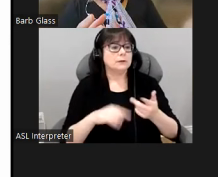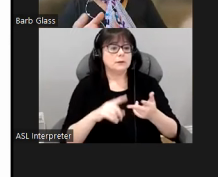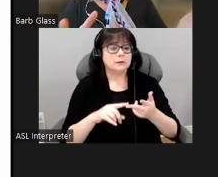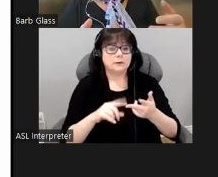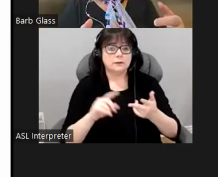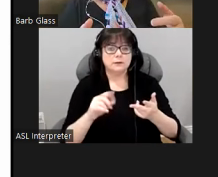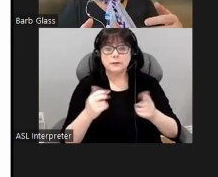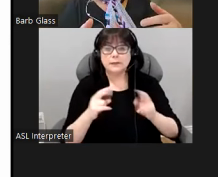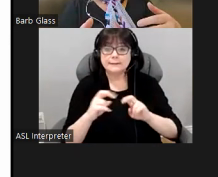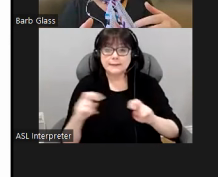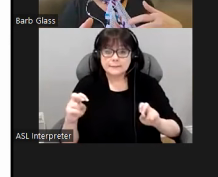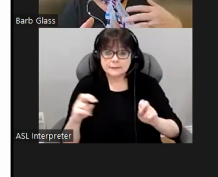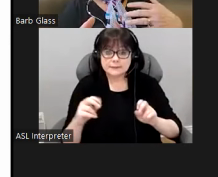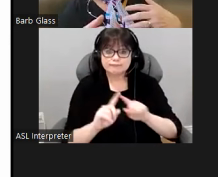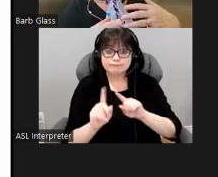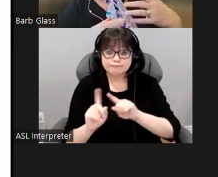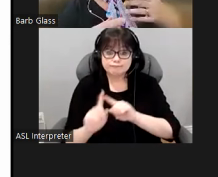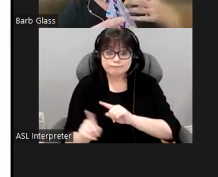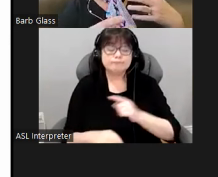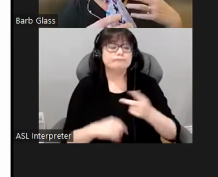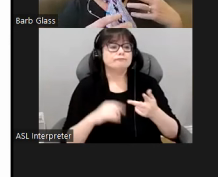of assessments, they might be